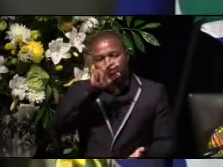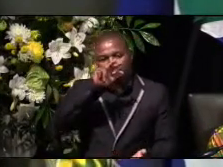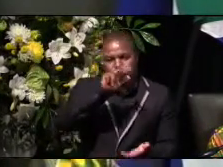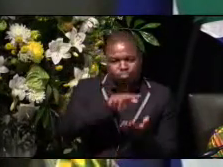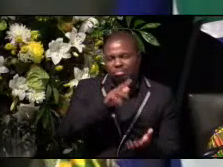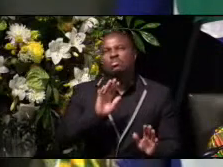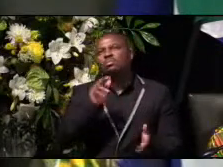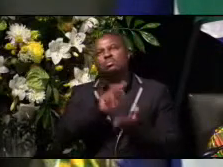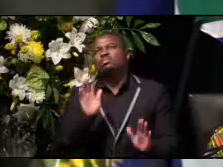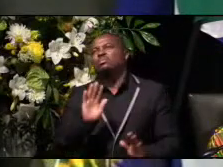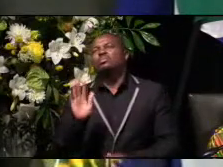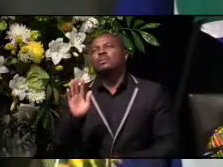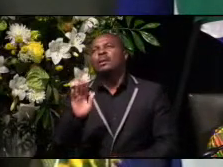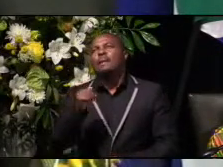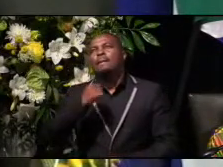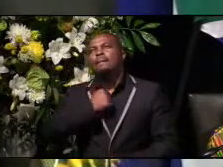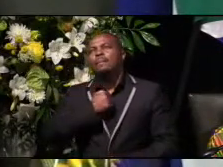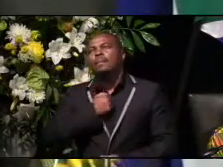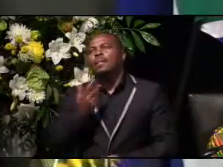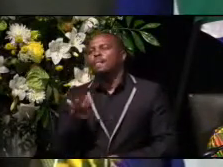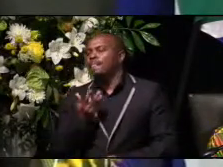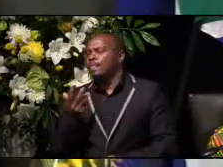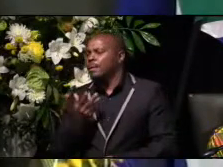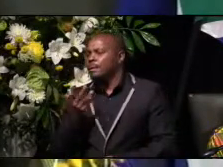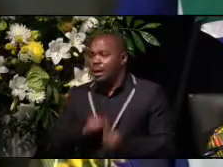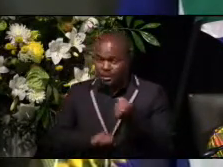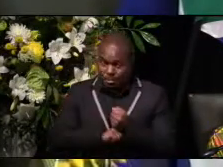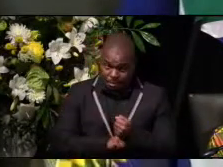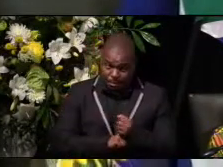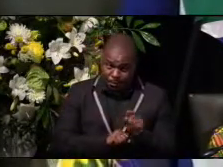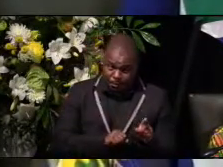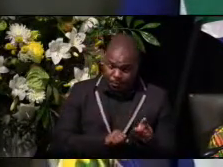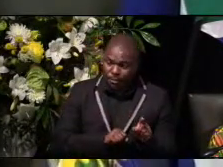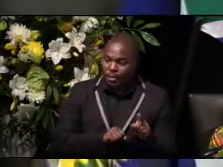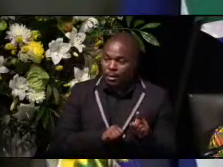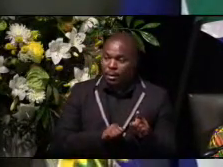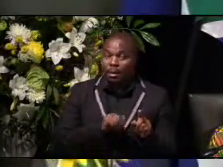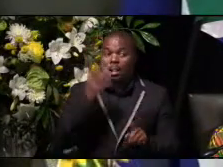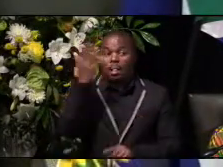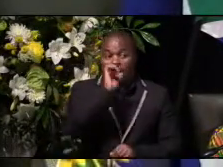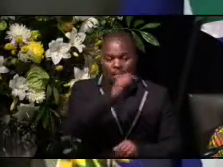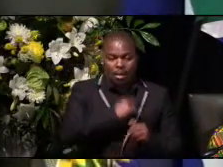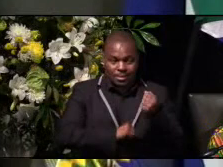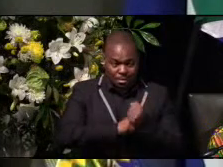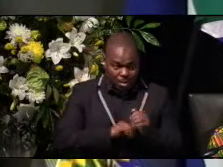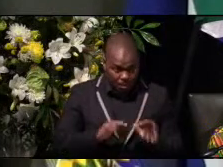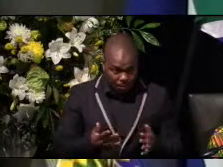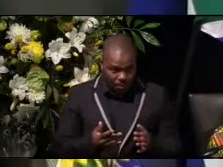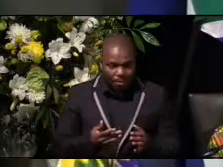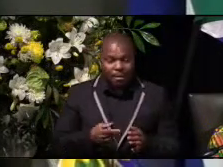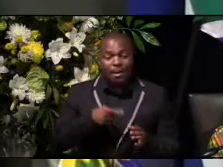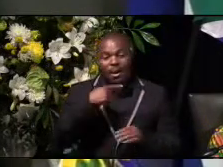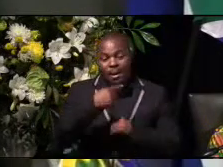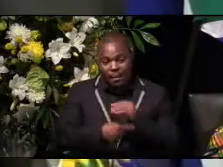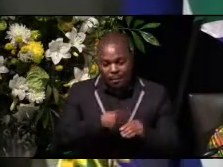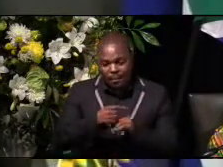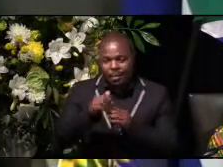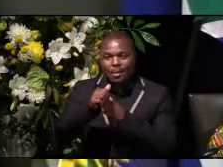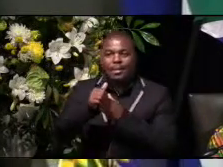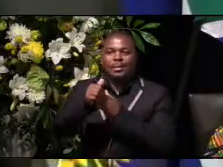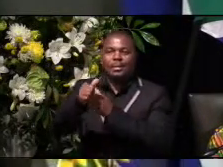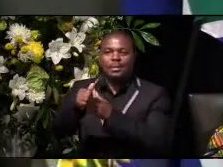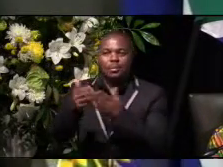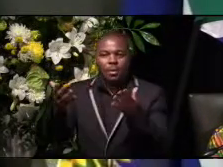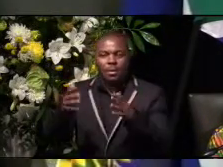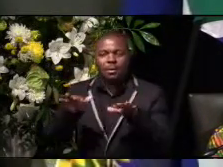well not endorsement my my my support for what he was saying and that's about the leadership in